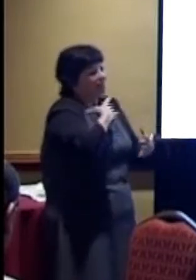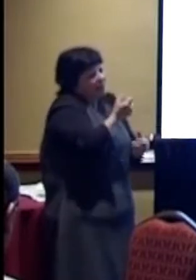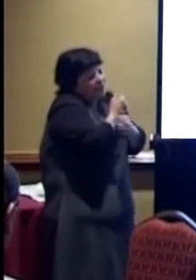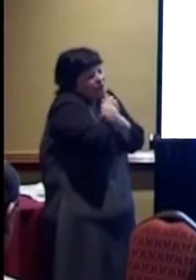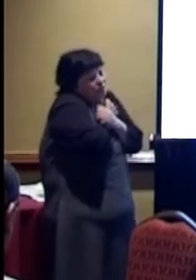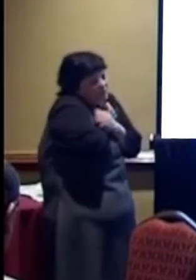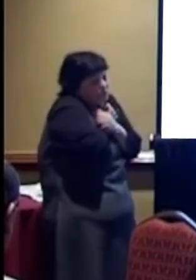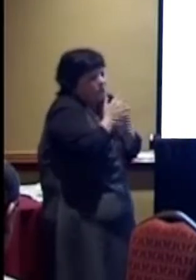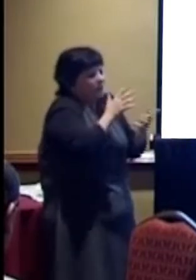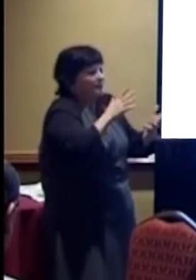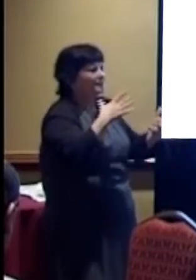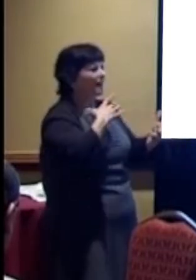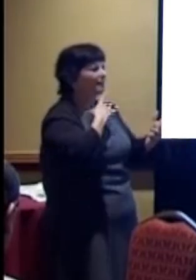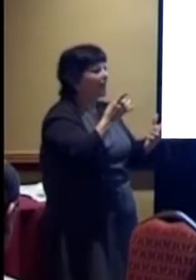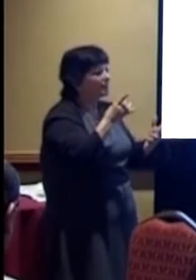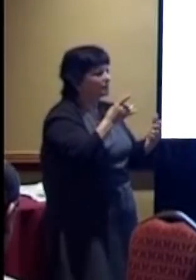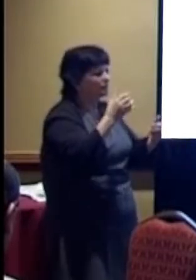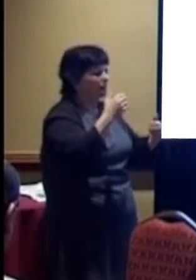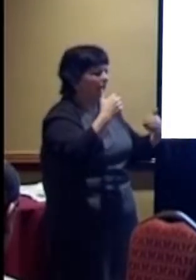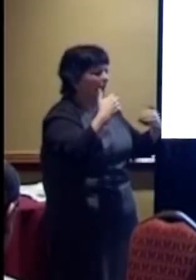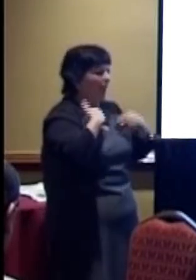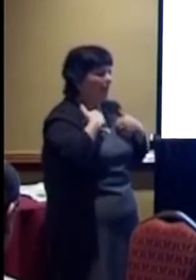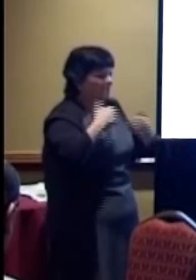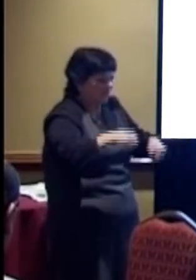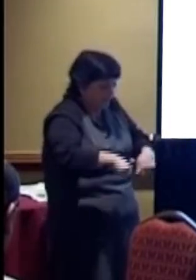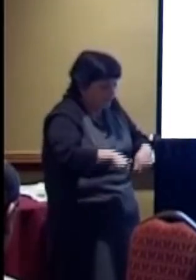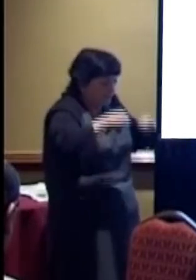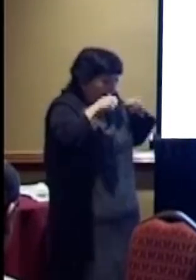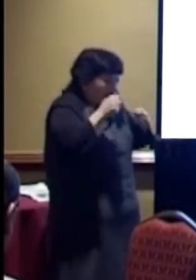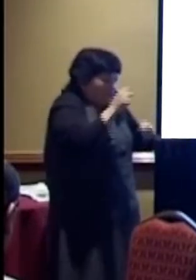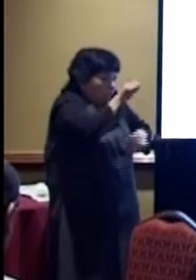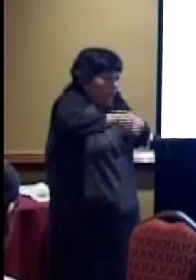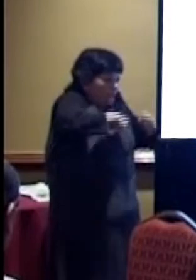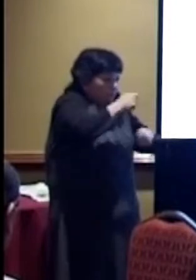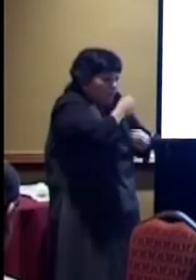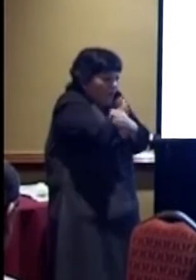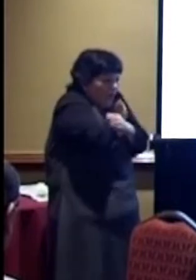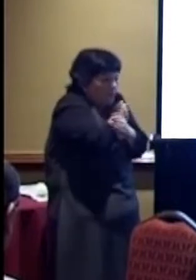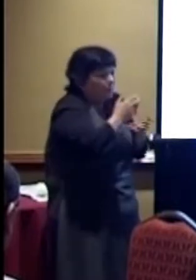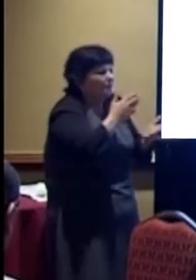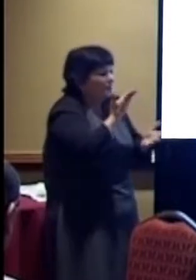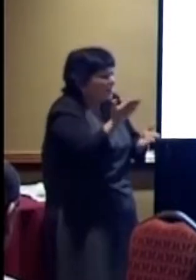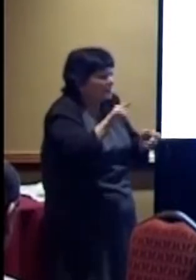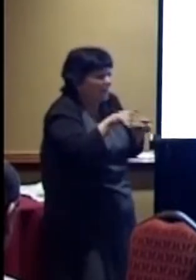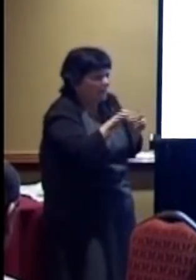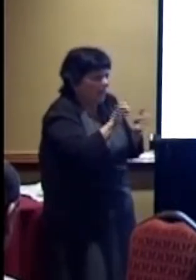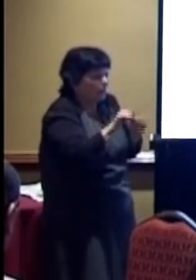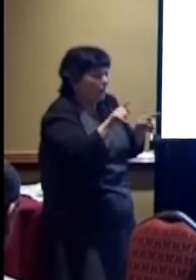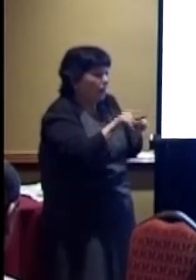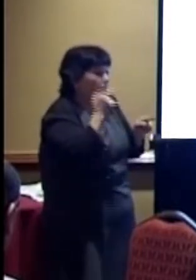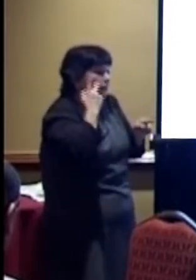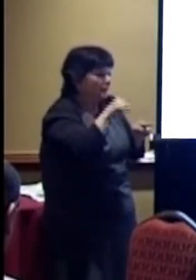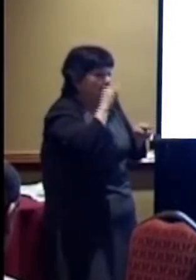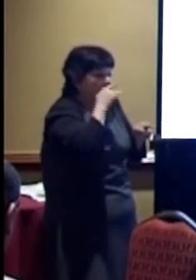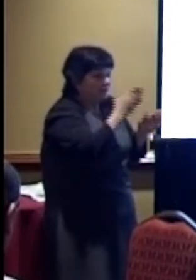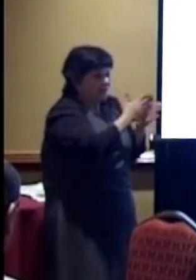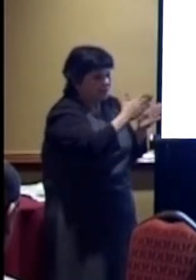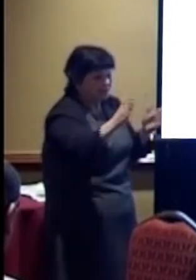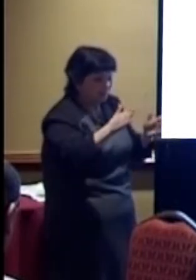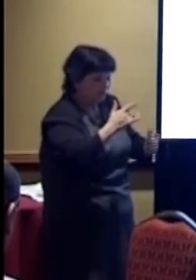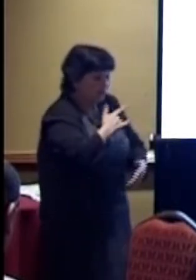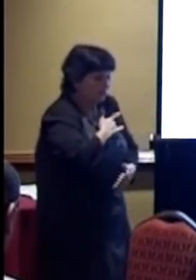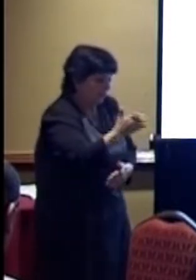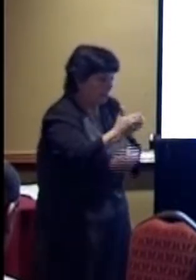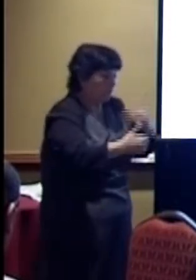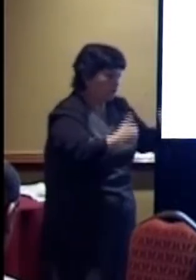be squeezed, they like, you know, having a blanket wrapped around them and things like that. So we also see kids on the spectrum whose